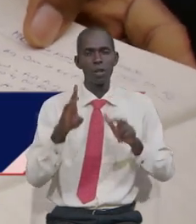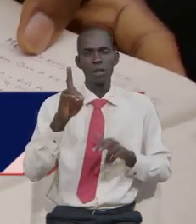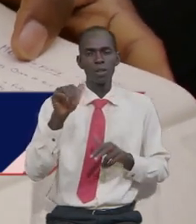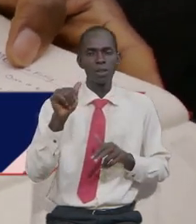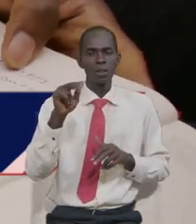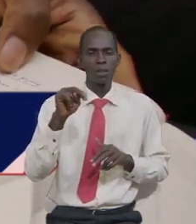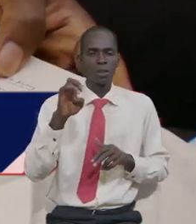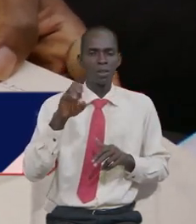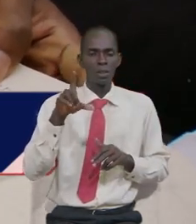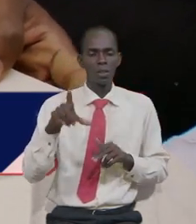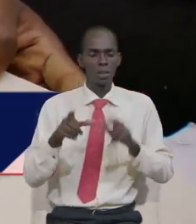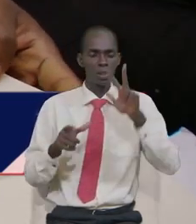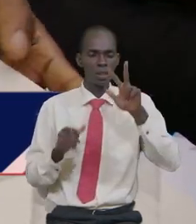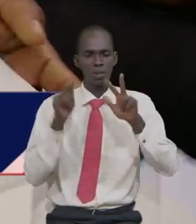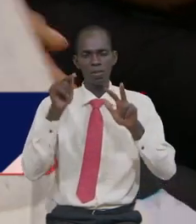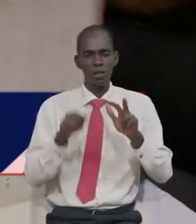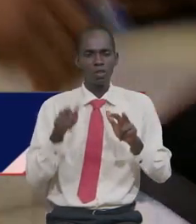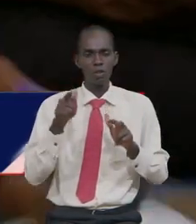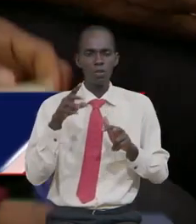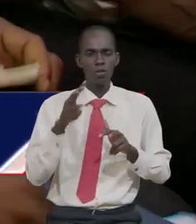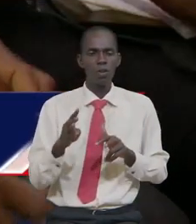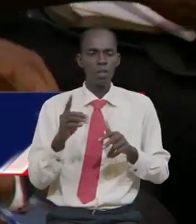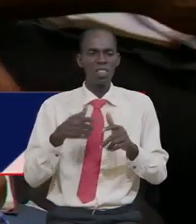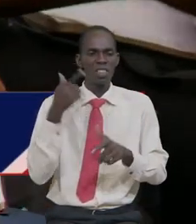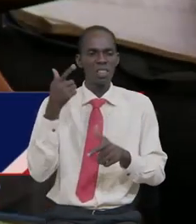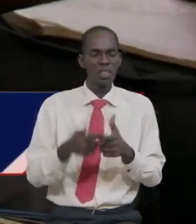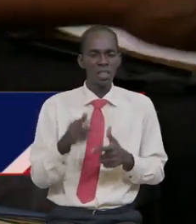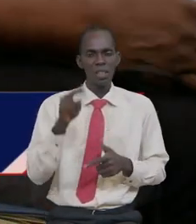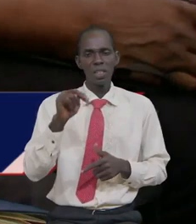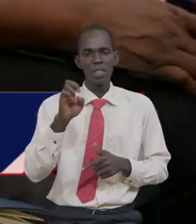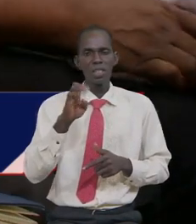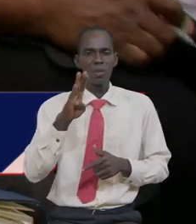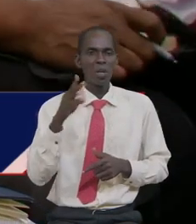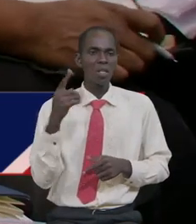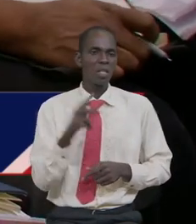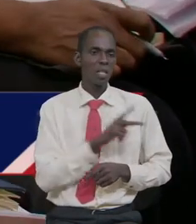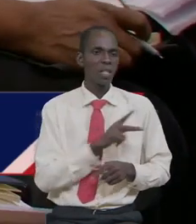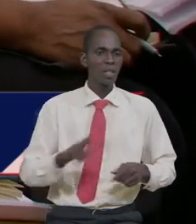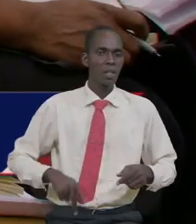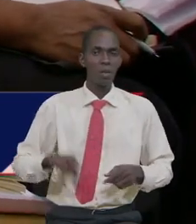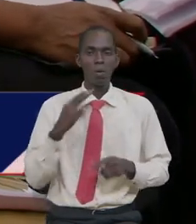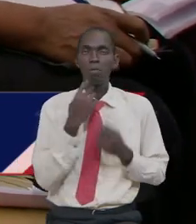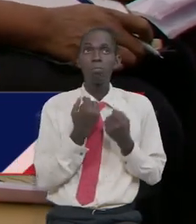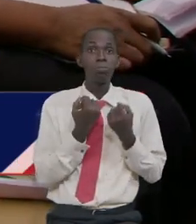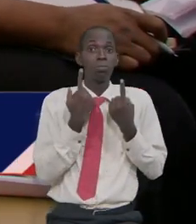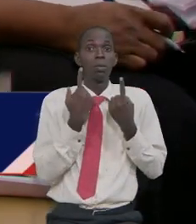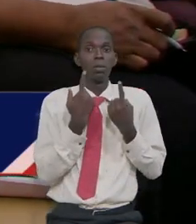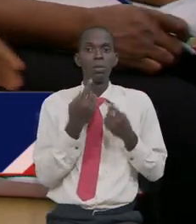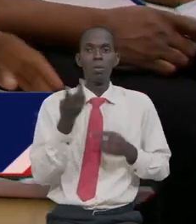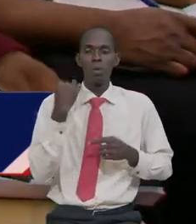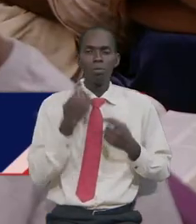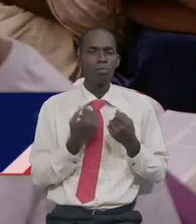we're reading from verse 24. Then Nebuchadnezzar the king was astonished. He was